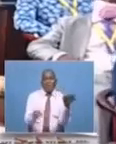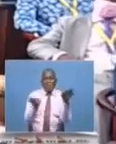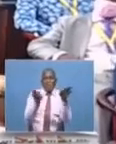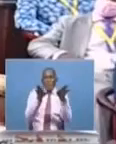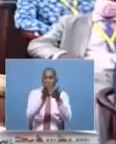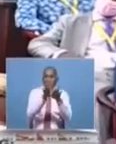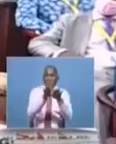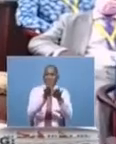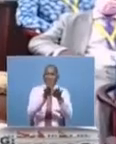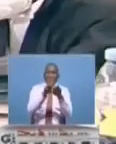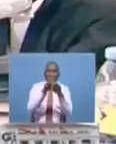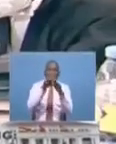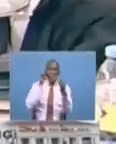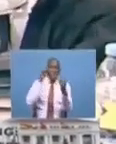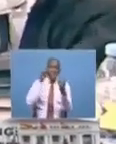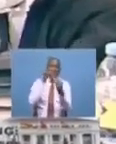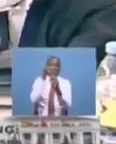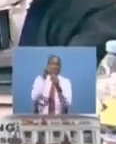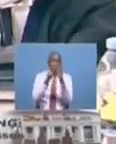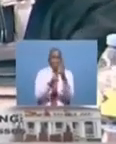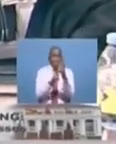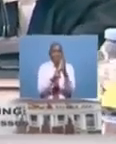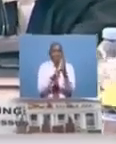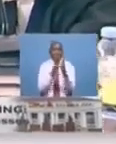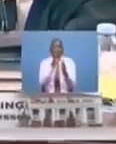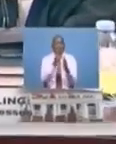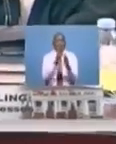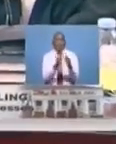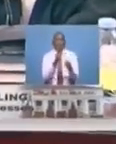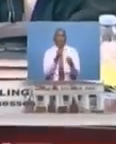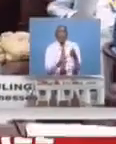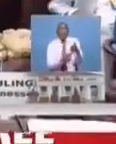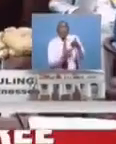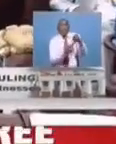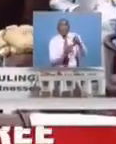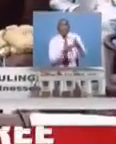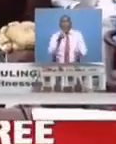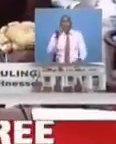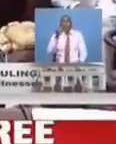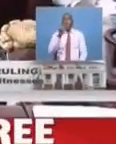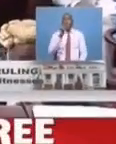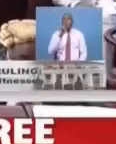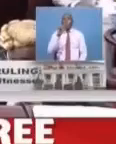court. They made explicit reference to Order